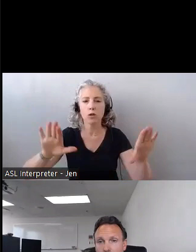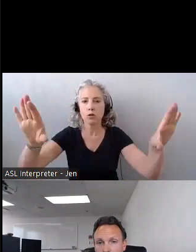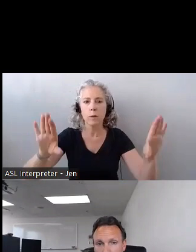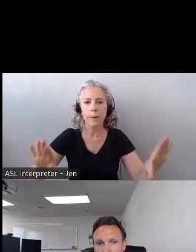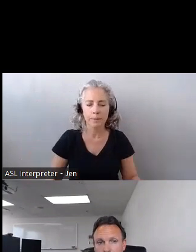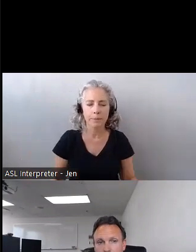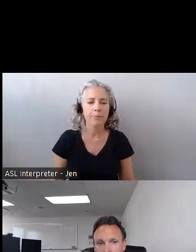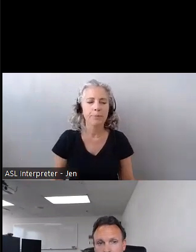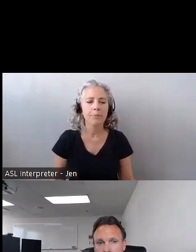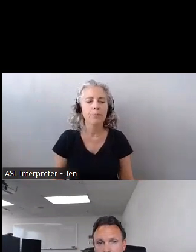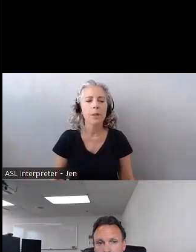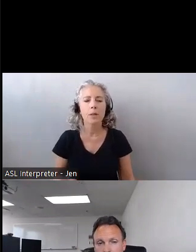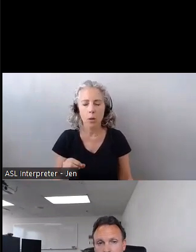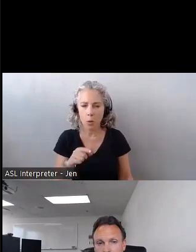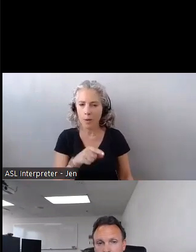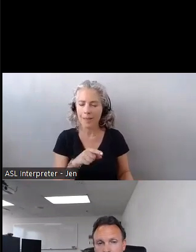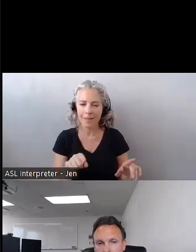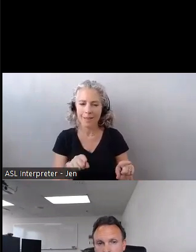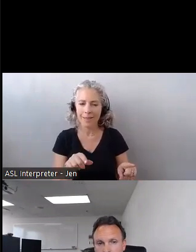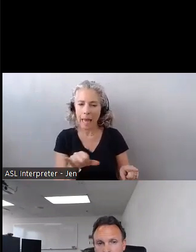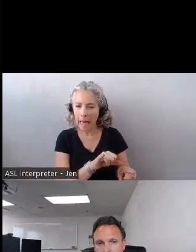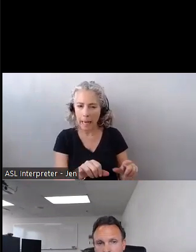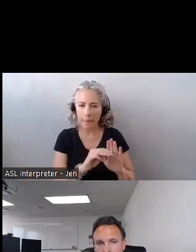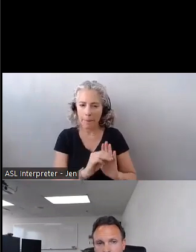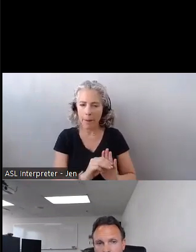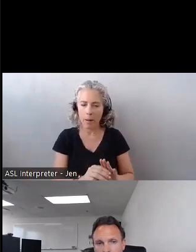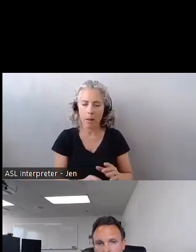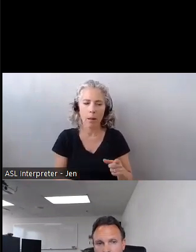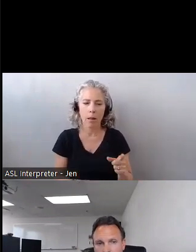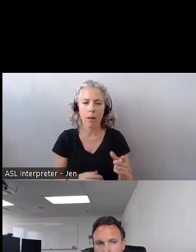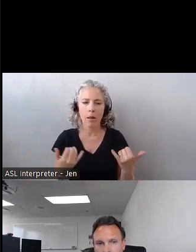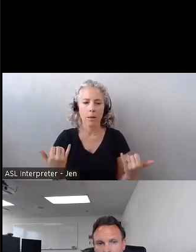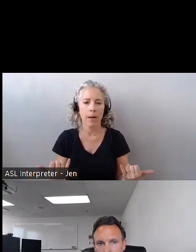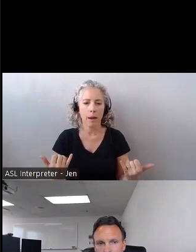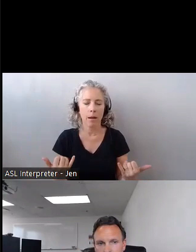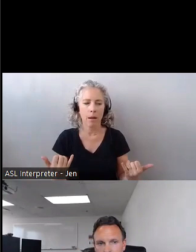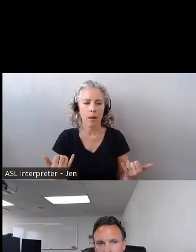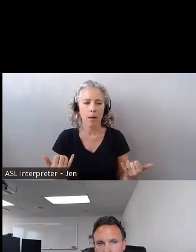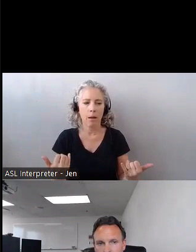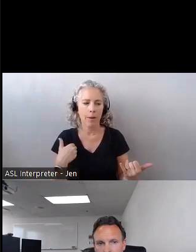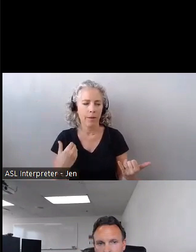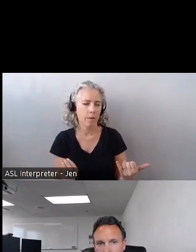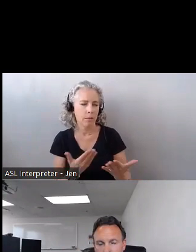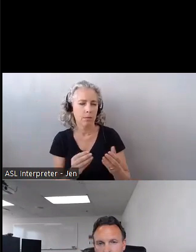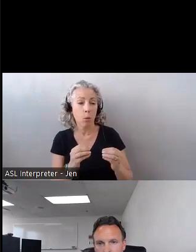we've done is we've taken the same model now, and we are now going to be able to go. We'll have some more of these homes that will be built